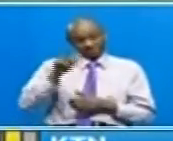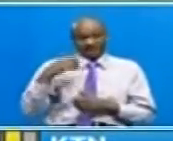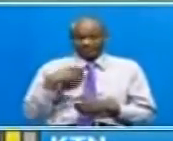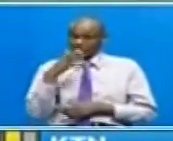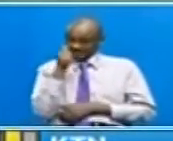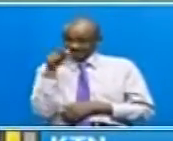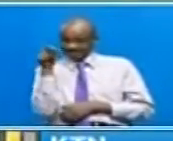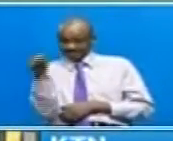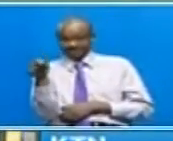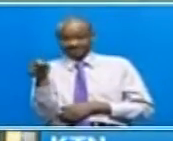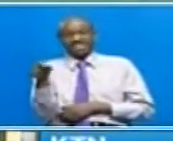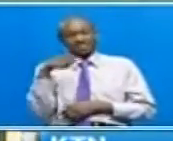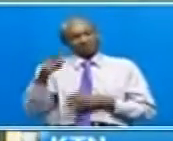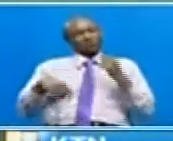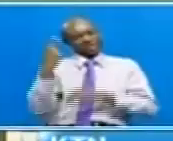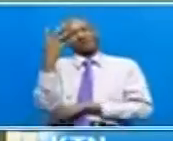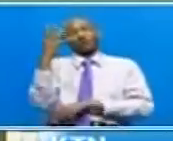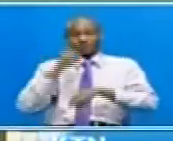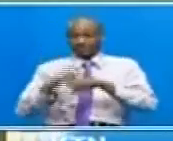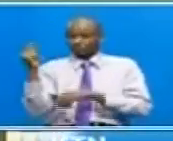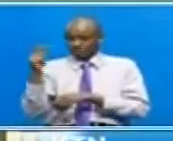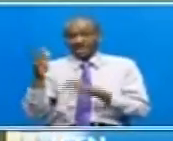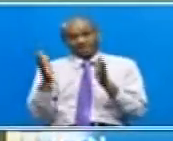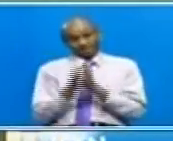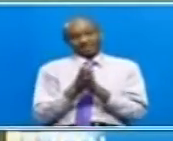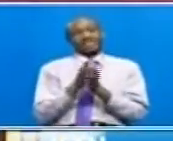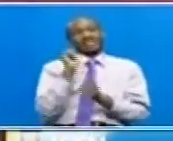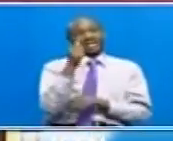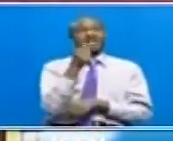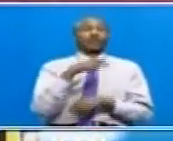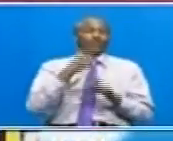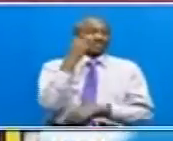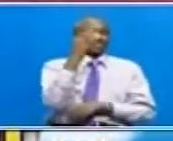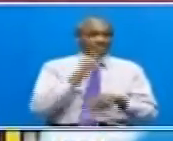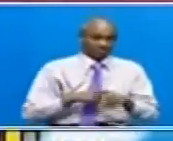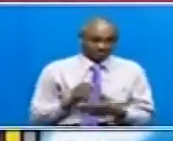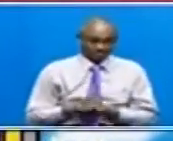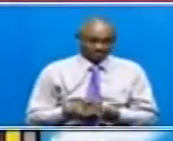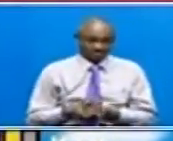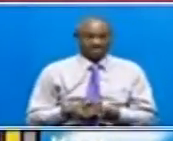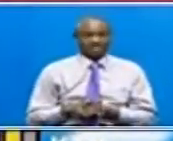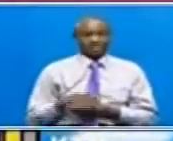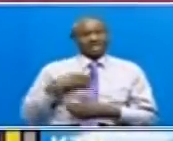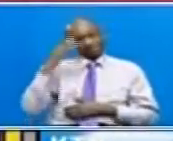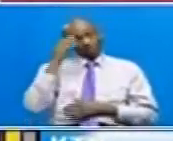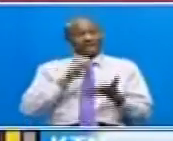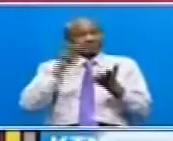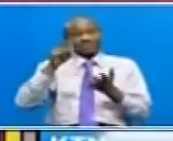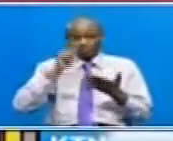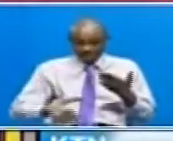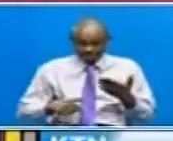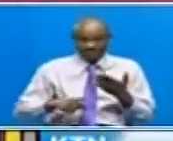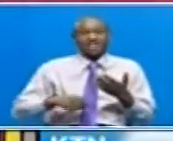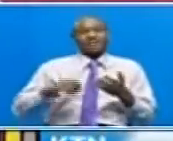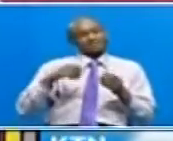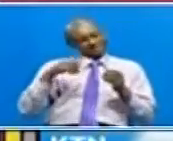better head-to-head record on 4 wins compared to Simba's 3 wins. And I believe it's going to be hard, but the advantage we have is the altitude over